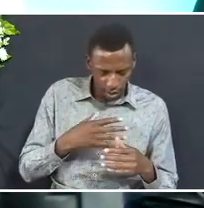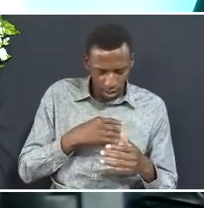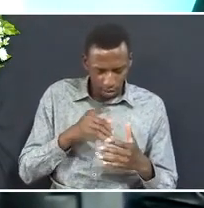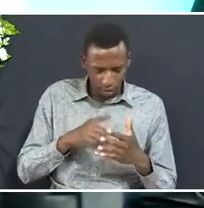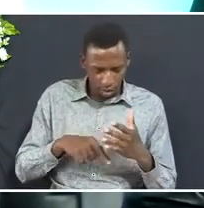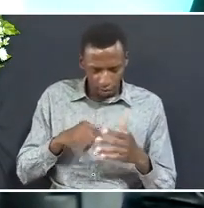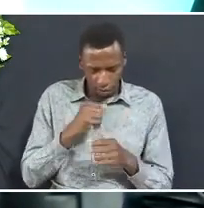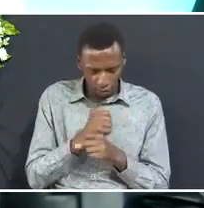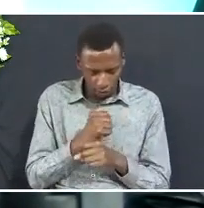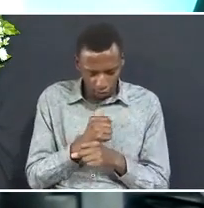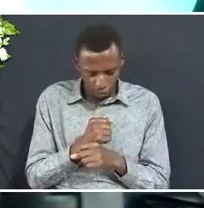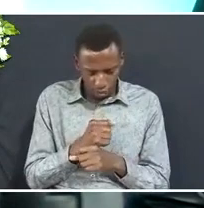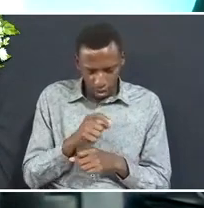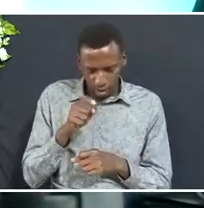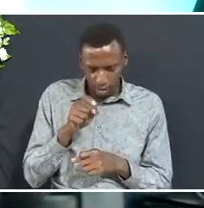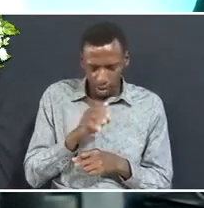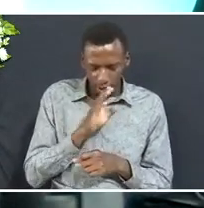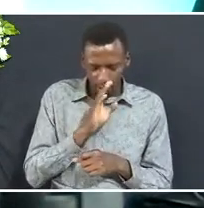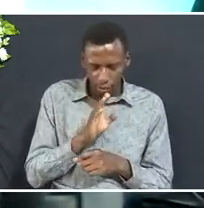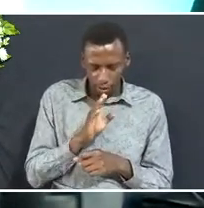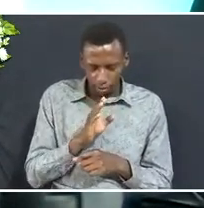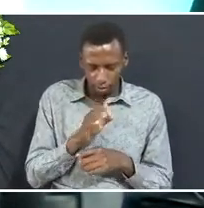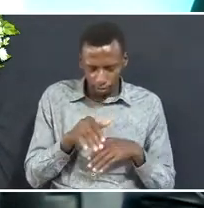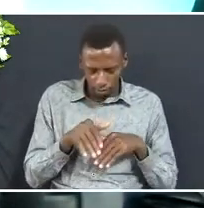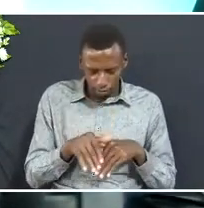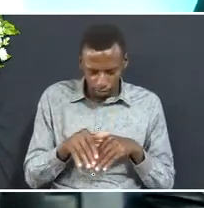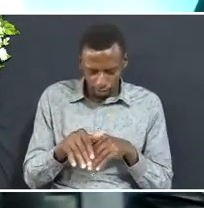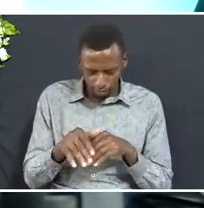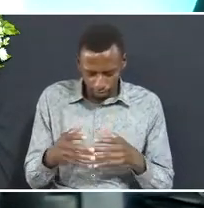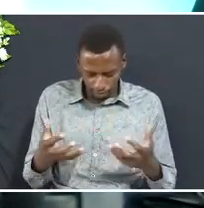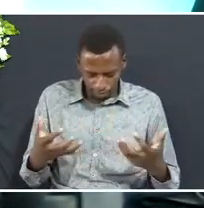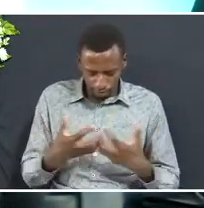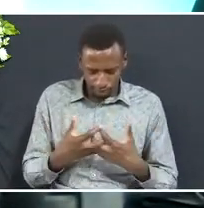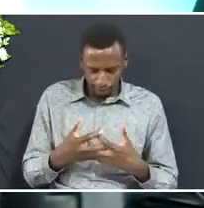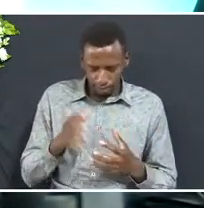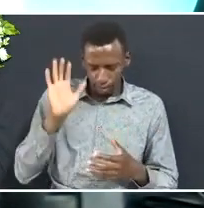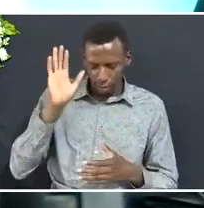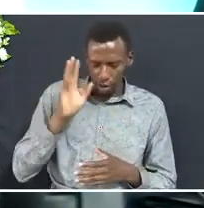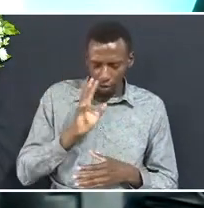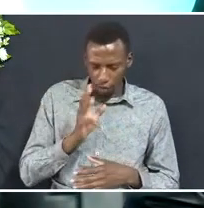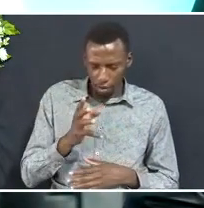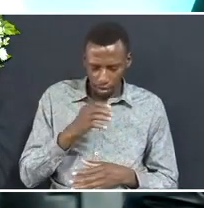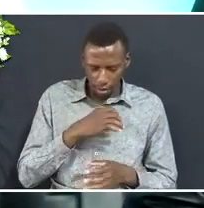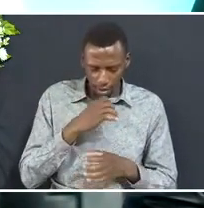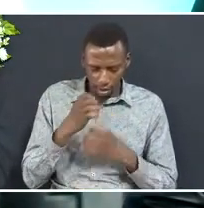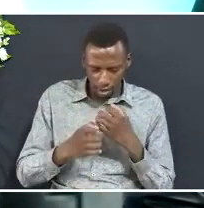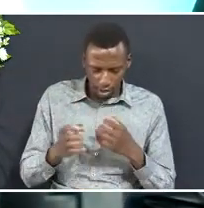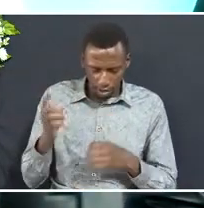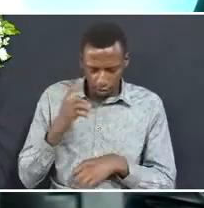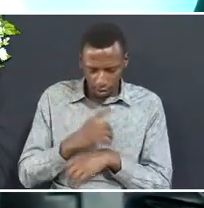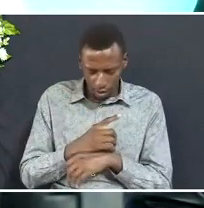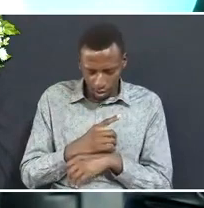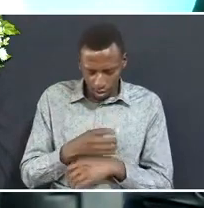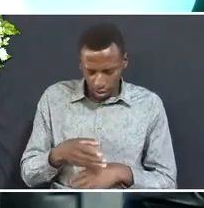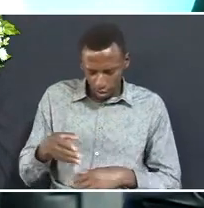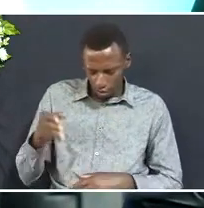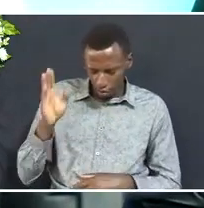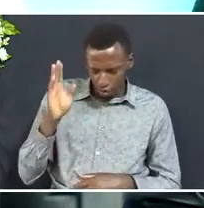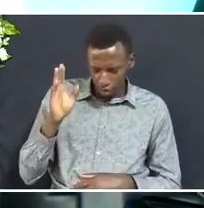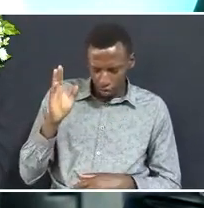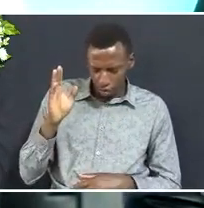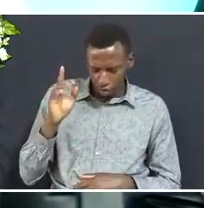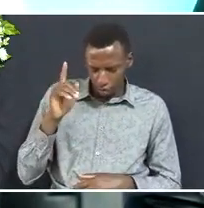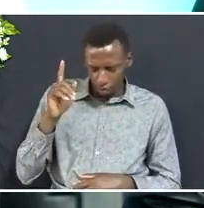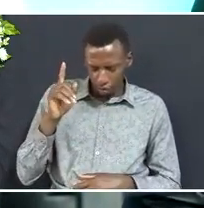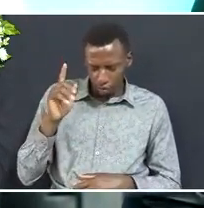do should be in accordance to your will, so that at the end of the day, God, you are the one who is going to be given honor